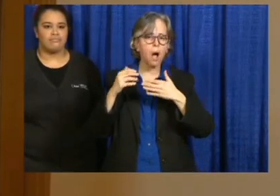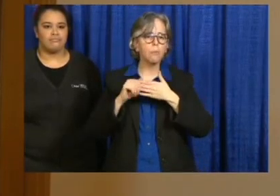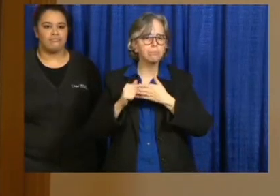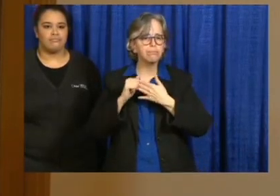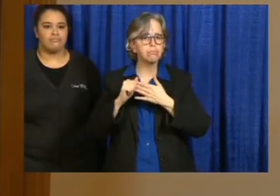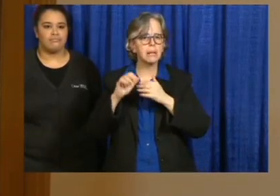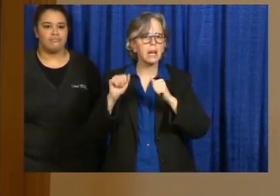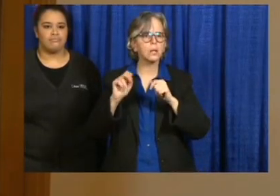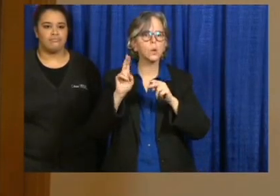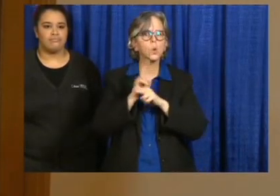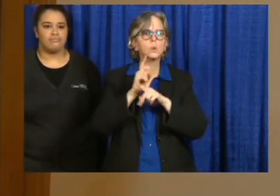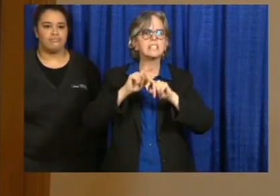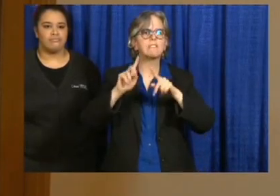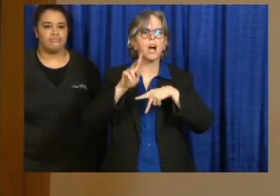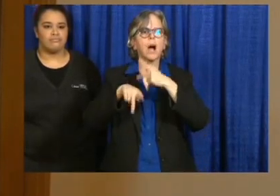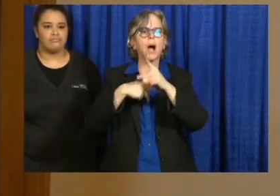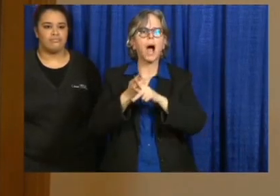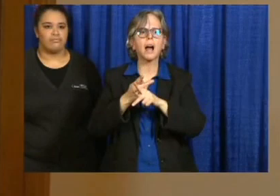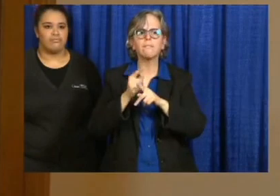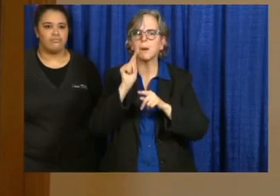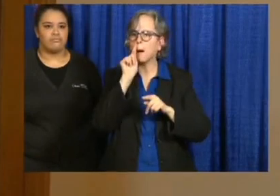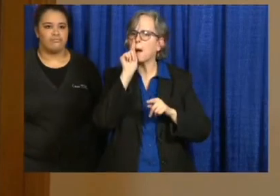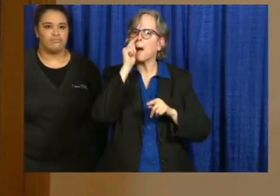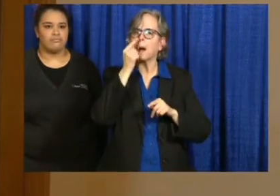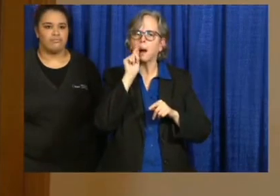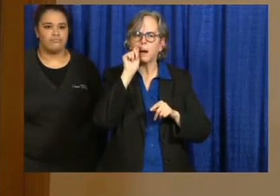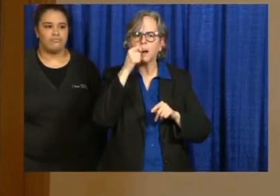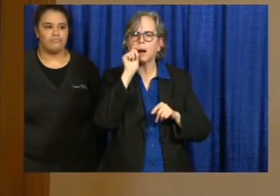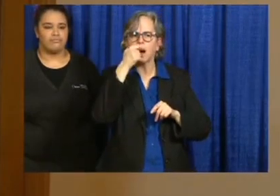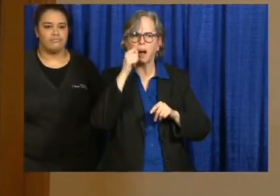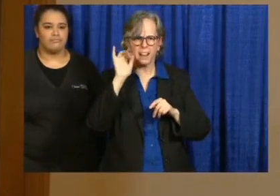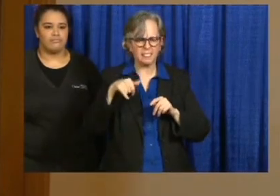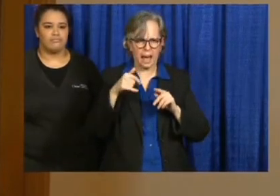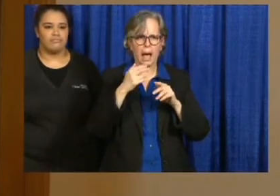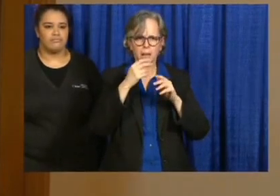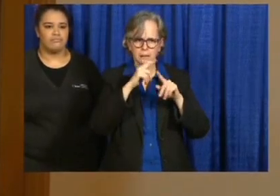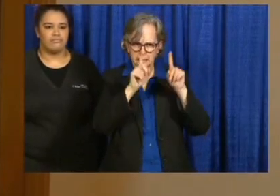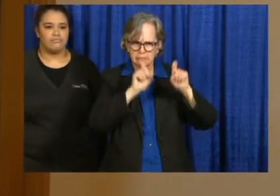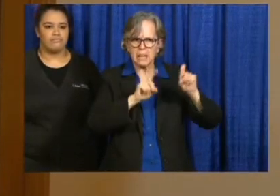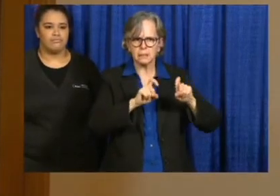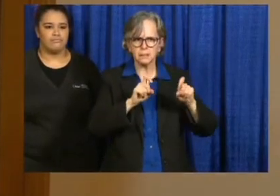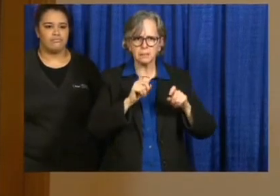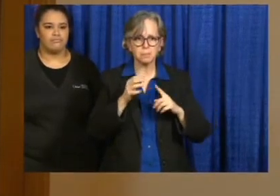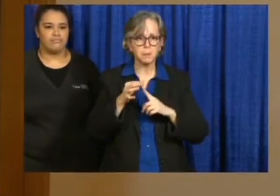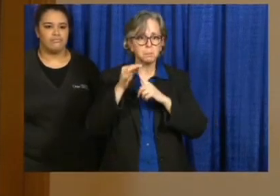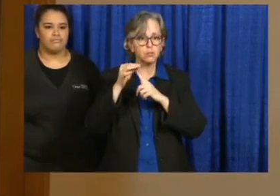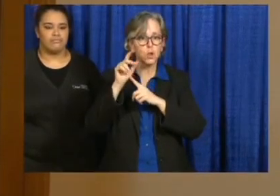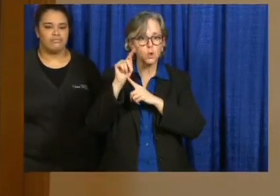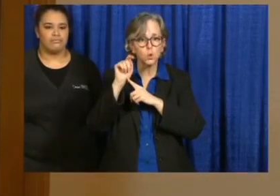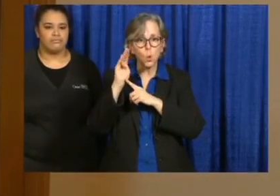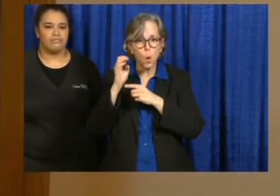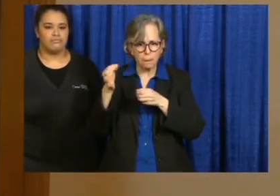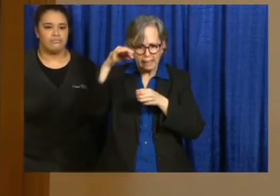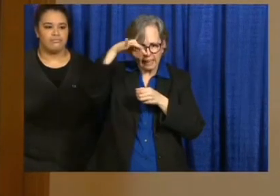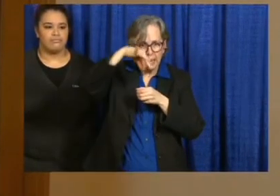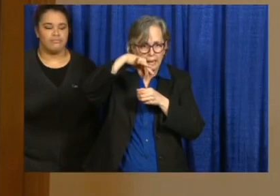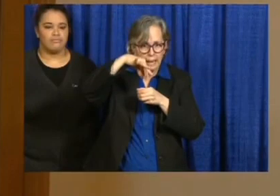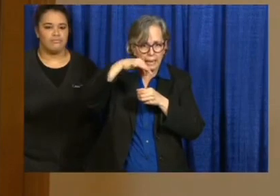They have opened up that it no longer has to be, we have tubes you put the swab in. There was a viral